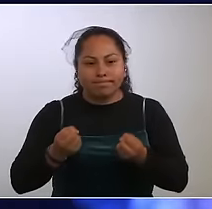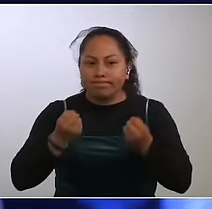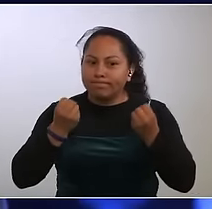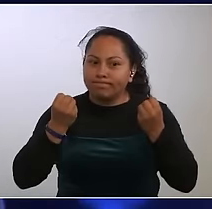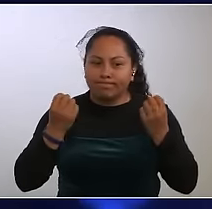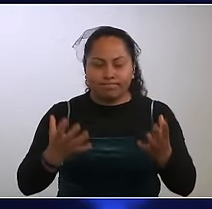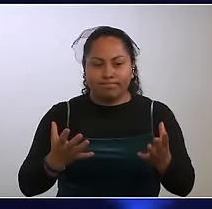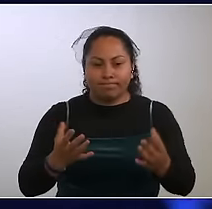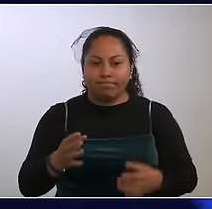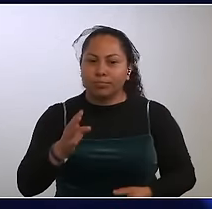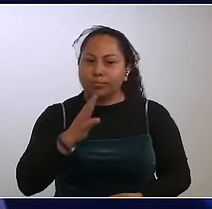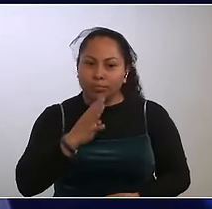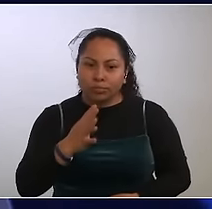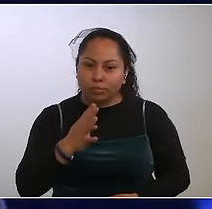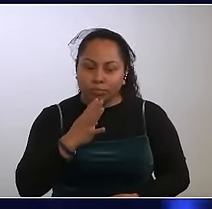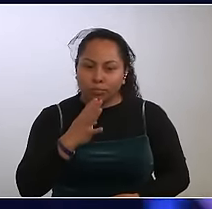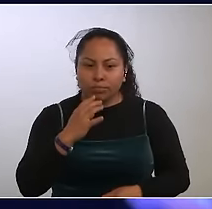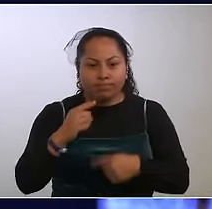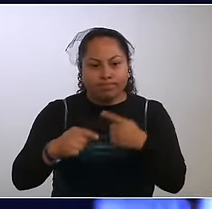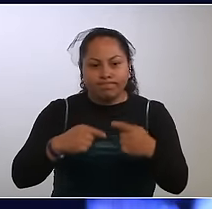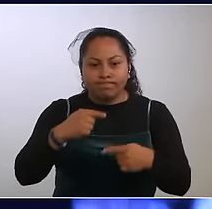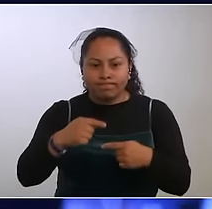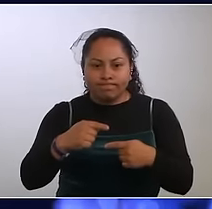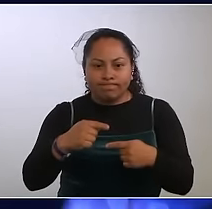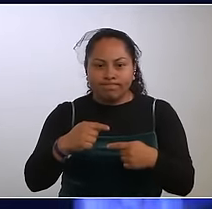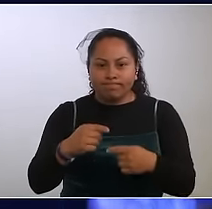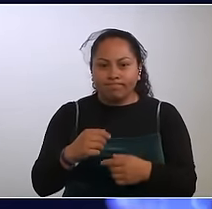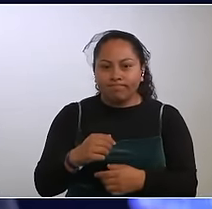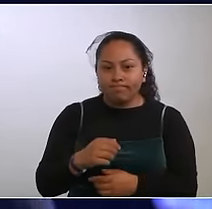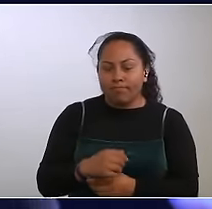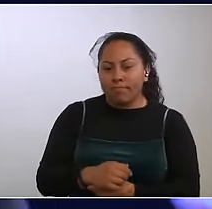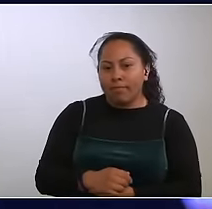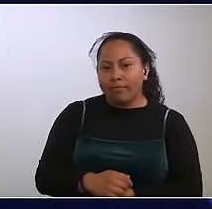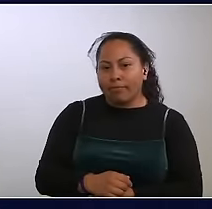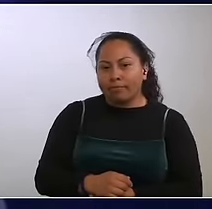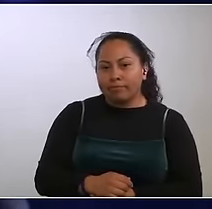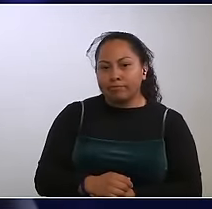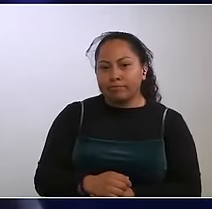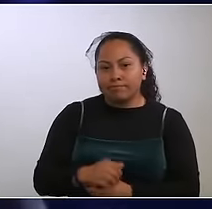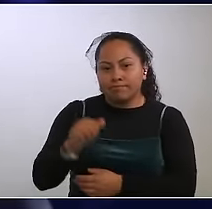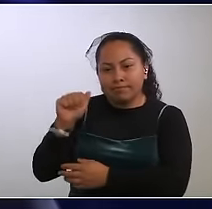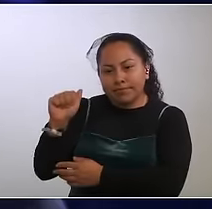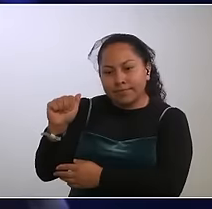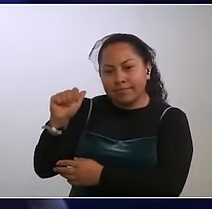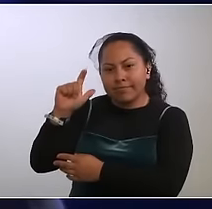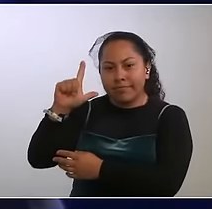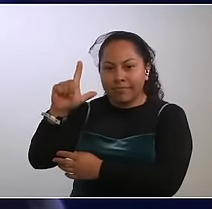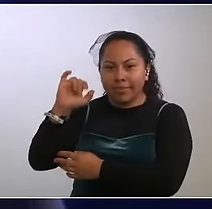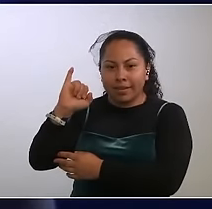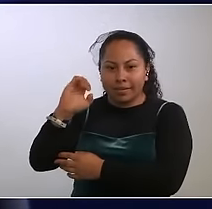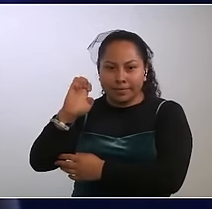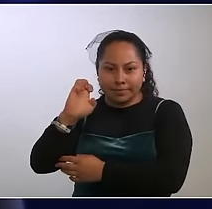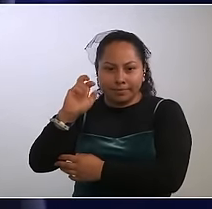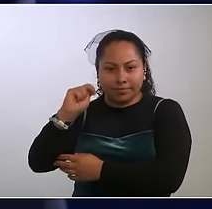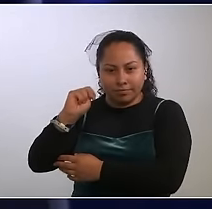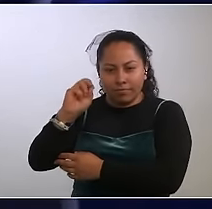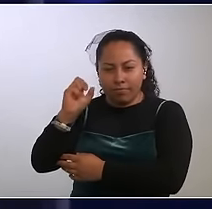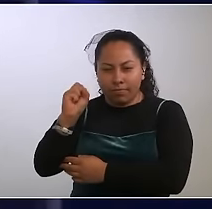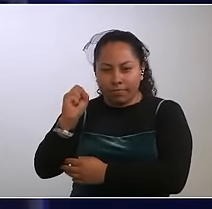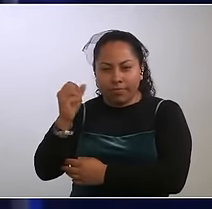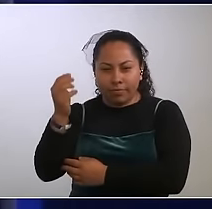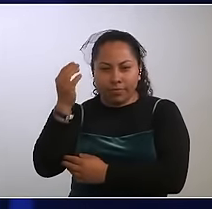about extraterrestrials. Hay mucha habladuría de lo extraterrestre. It's a setup, Bishop. Es algo que está